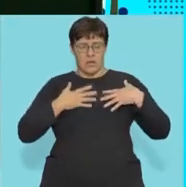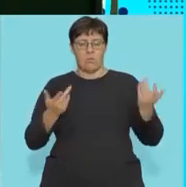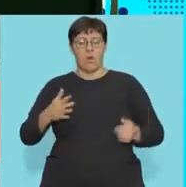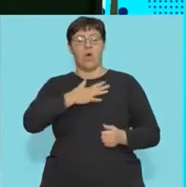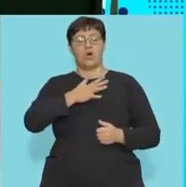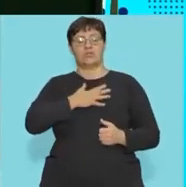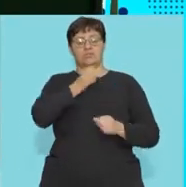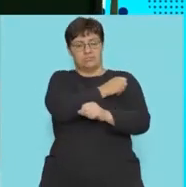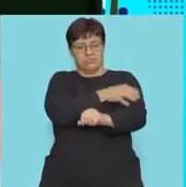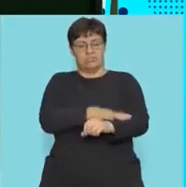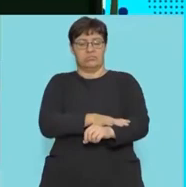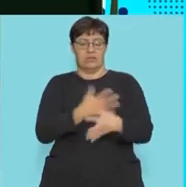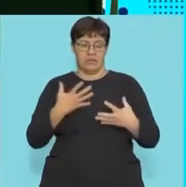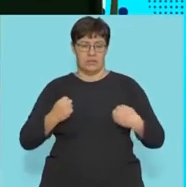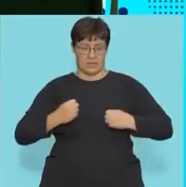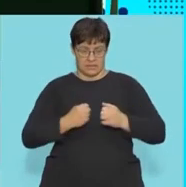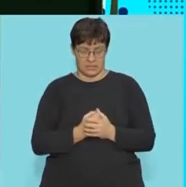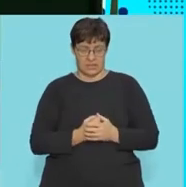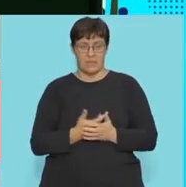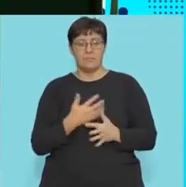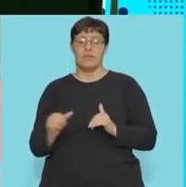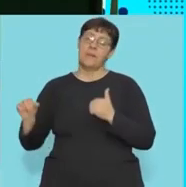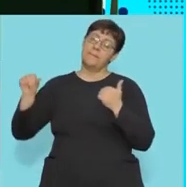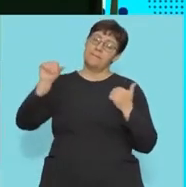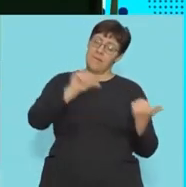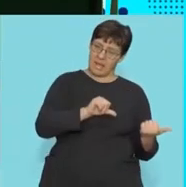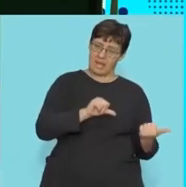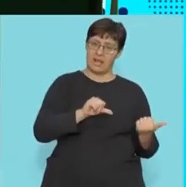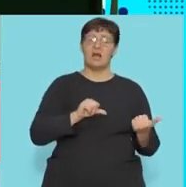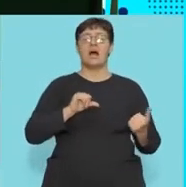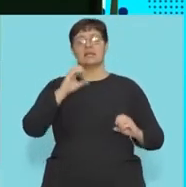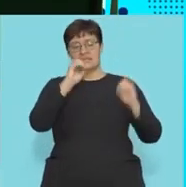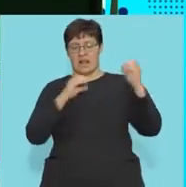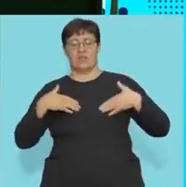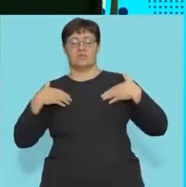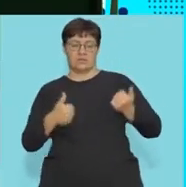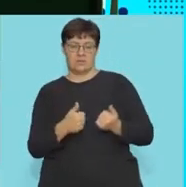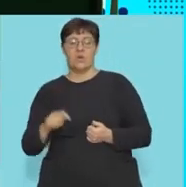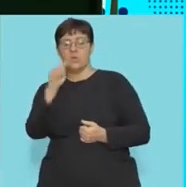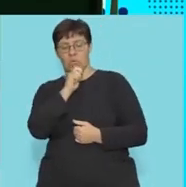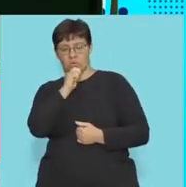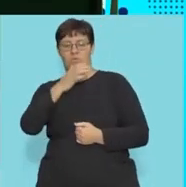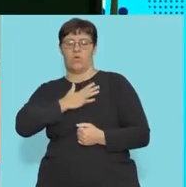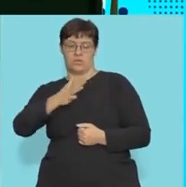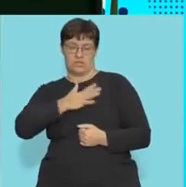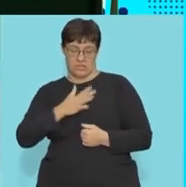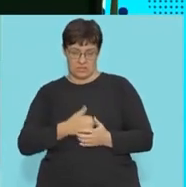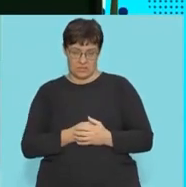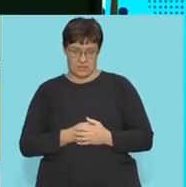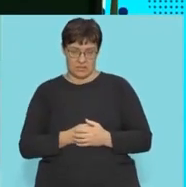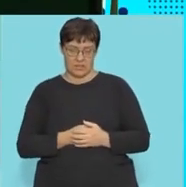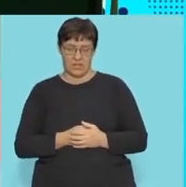our muscles. And that oxygen then helps to revert back into cellular respiration using oxygen,